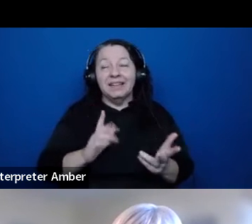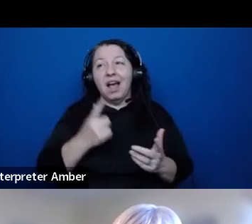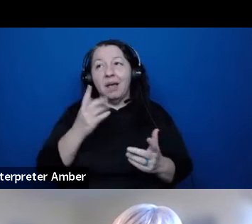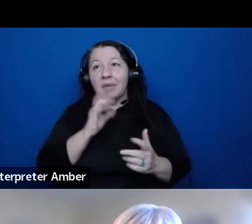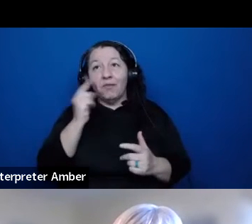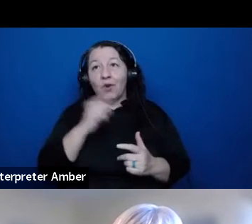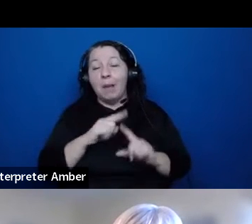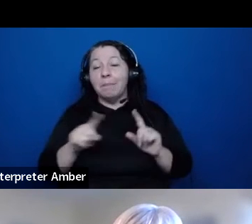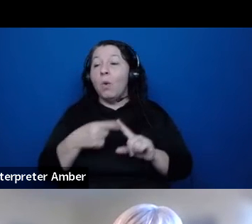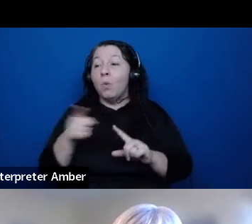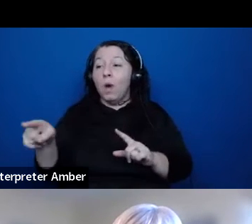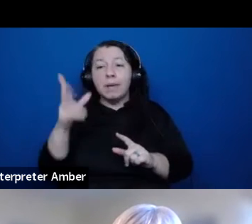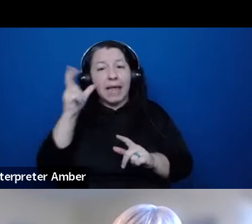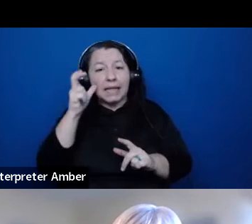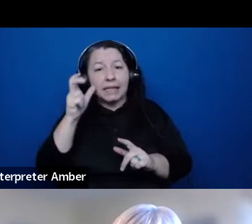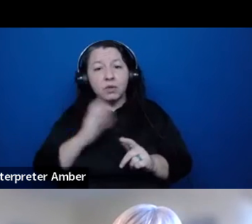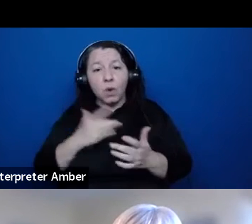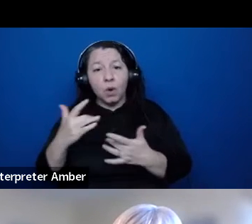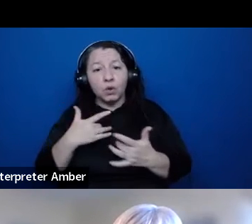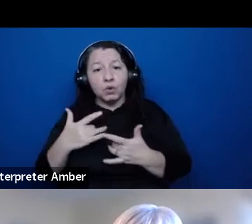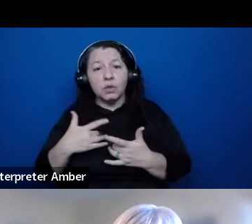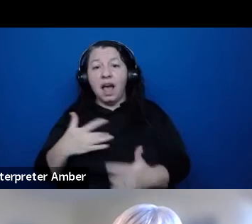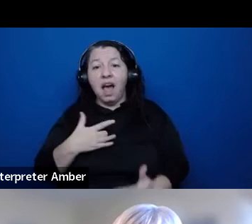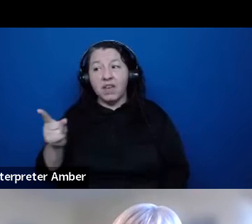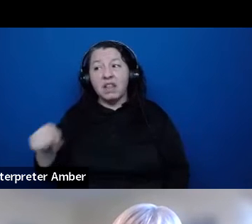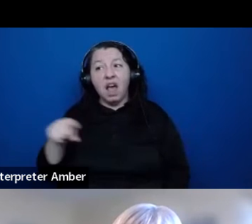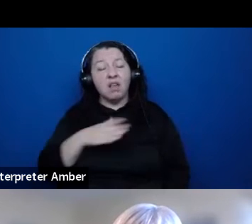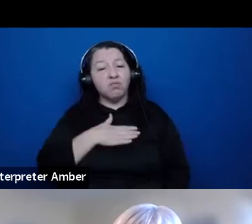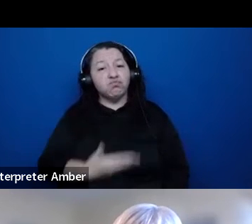do talk to them about our concerns, I feel that they do listen.